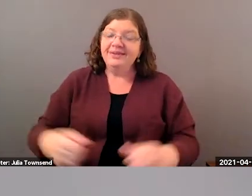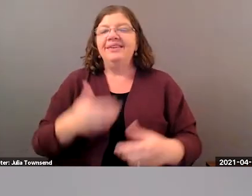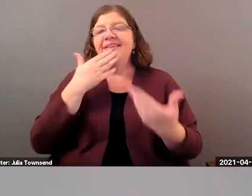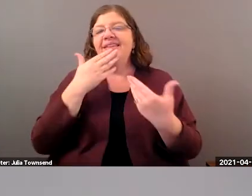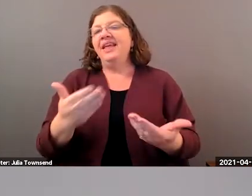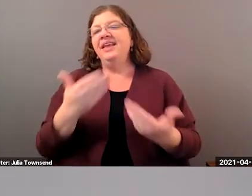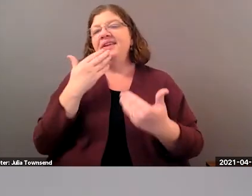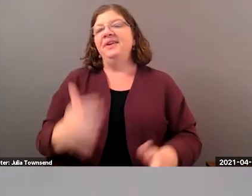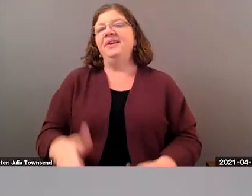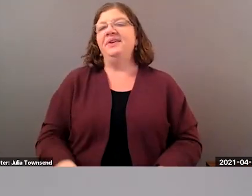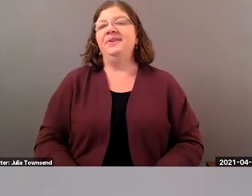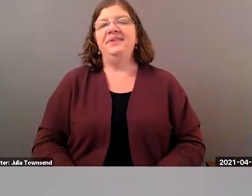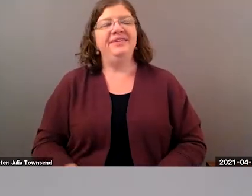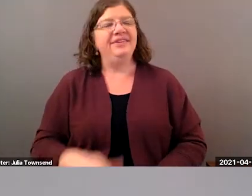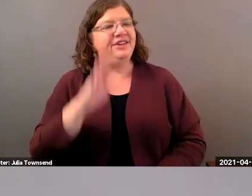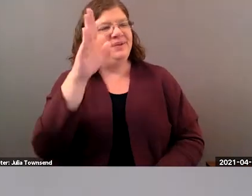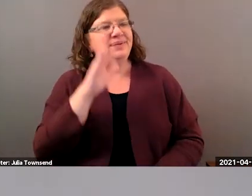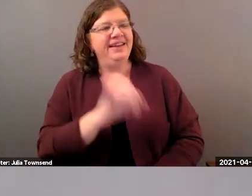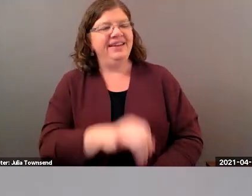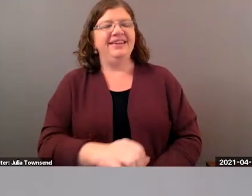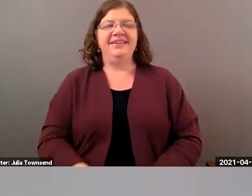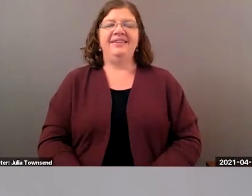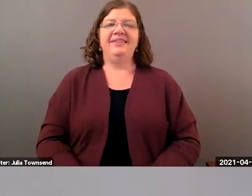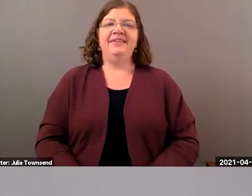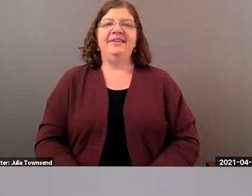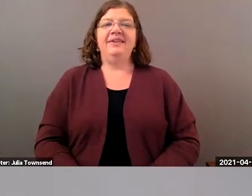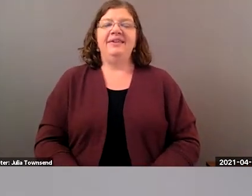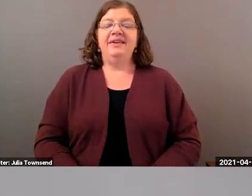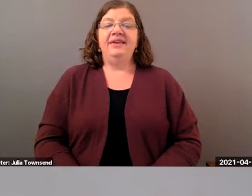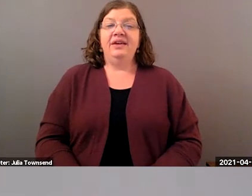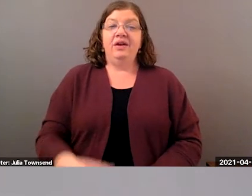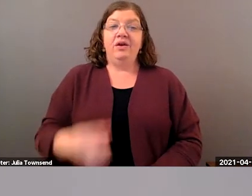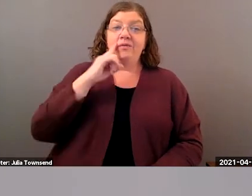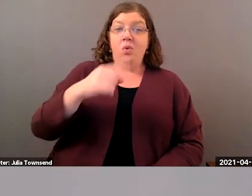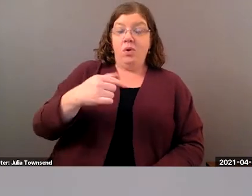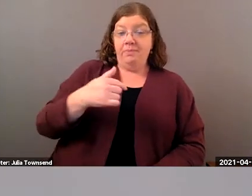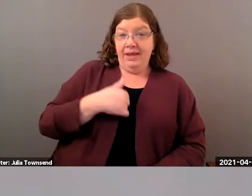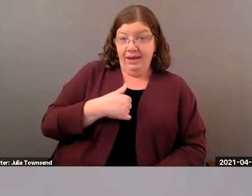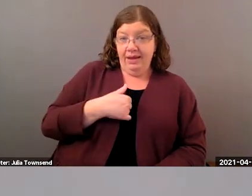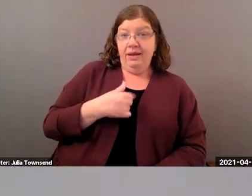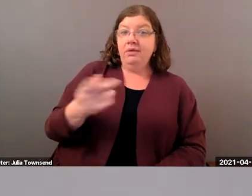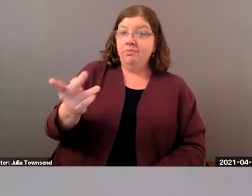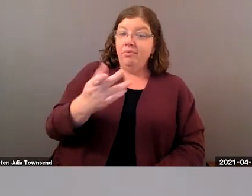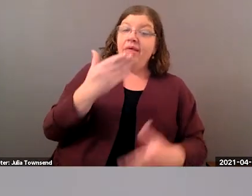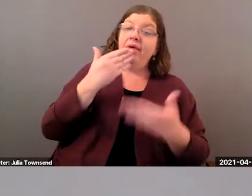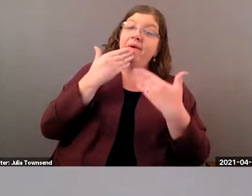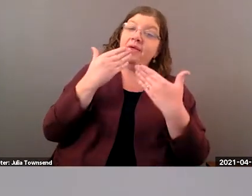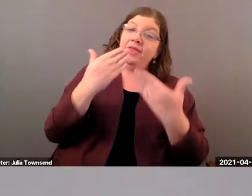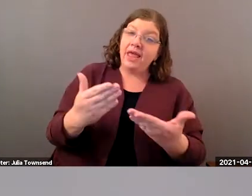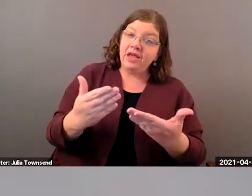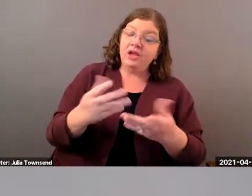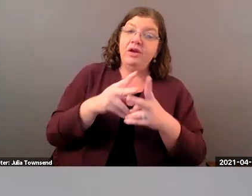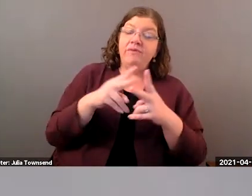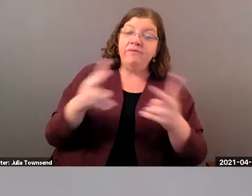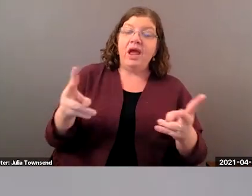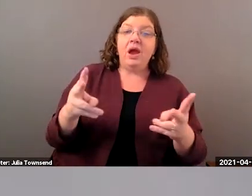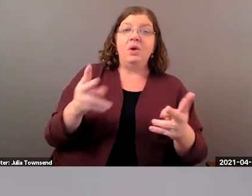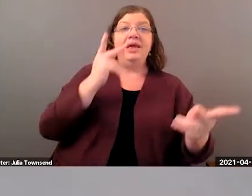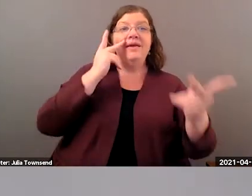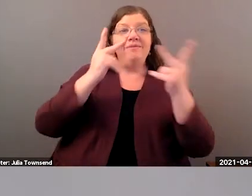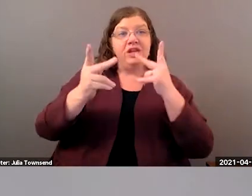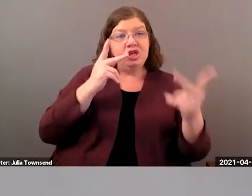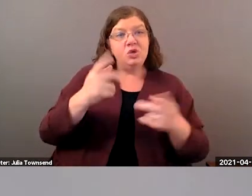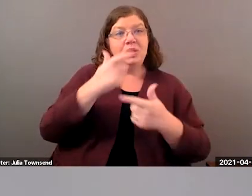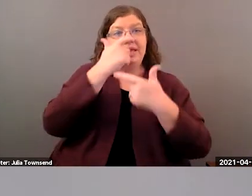you. That's great. Well, for me, to our presenters, I just want to say thank you for a very visually appealing